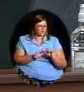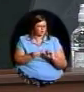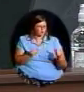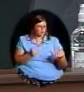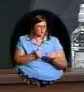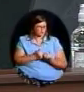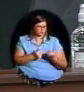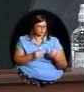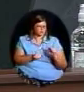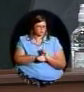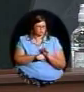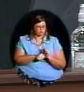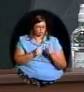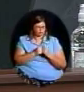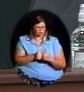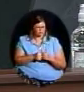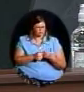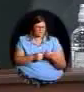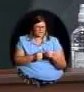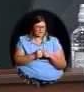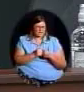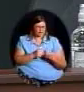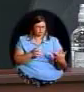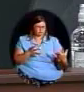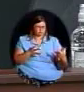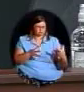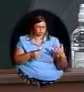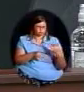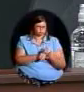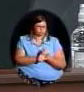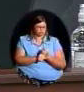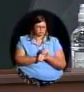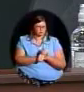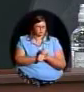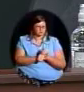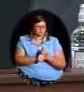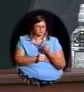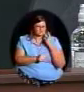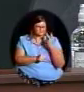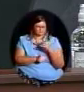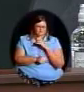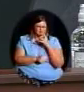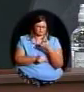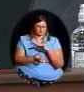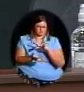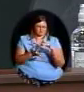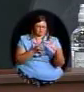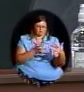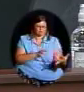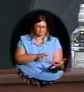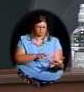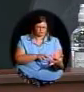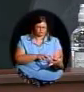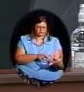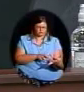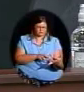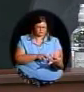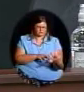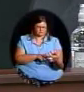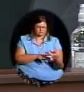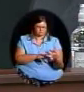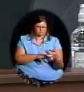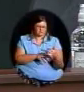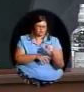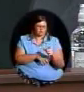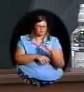with? How does that all fit together? It seems like this is a massive jigsaw puzzle with a lot of pieces that have to fall into place in